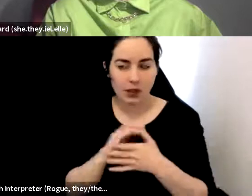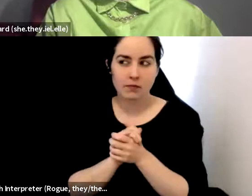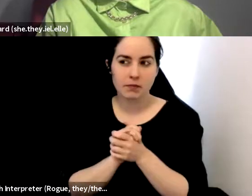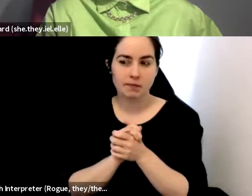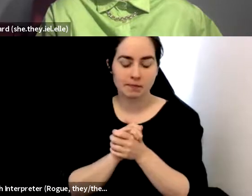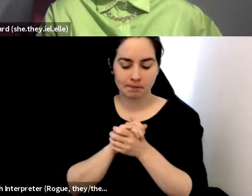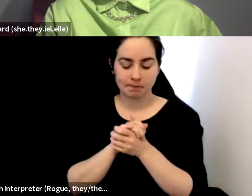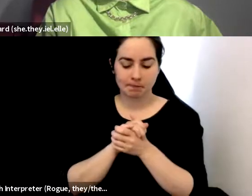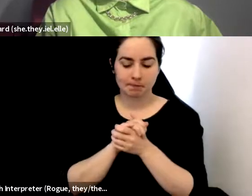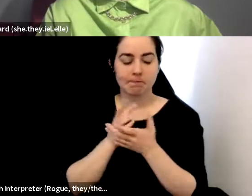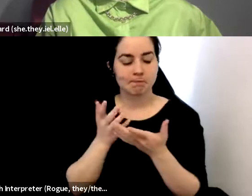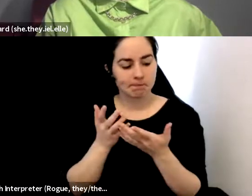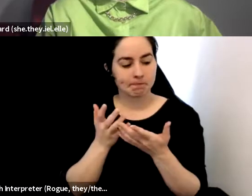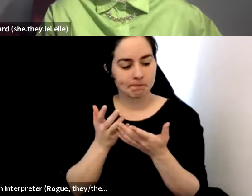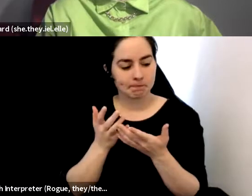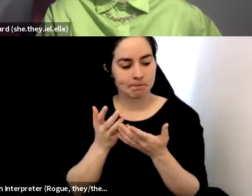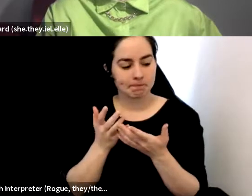space